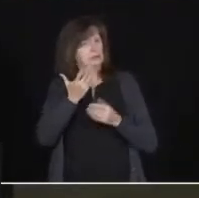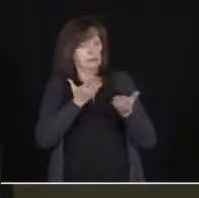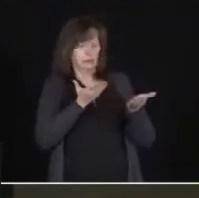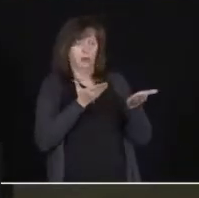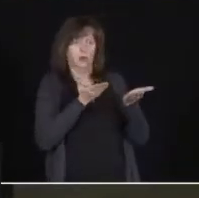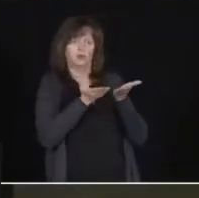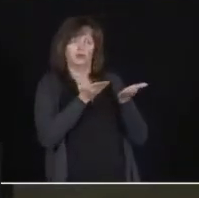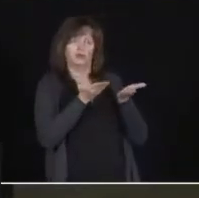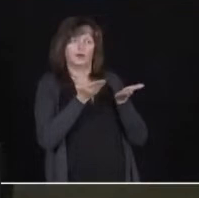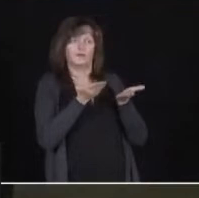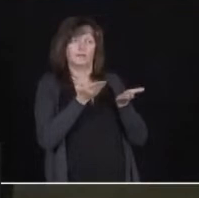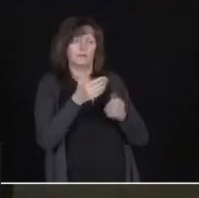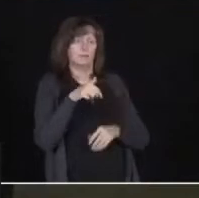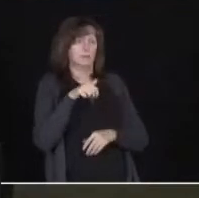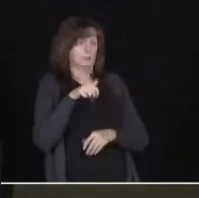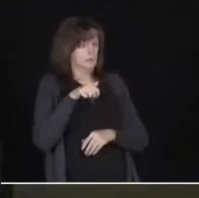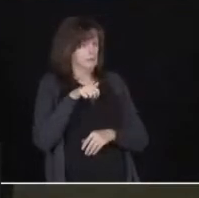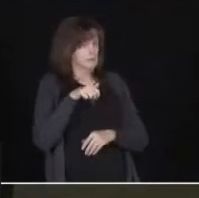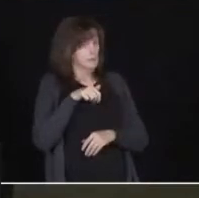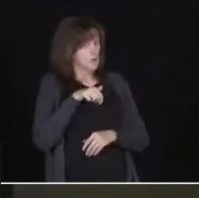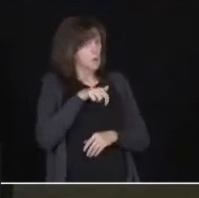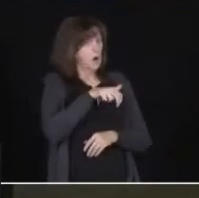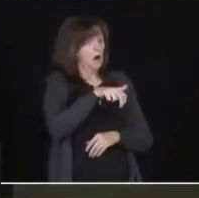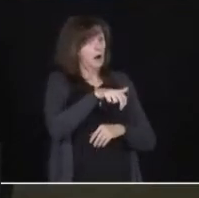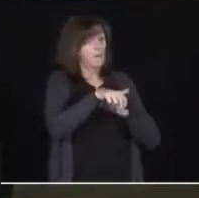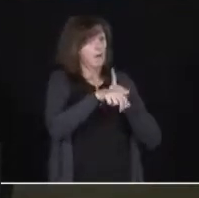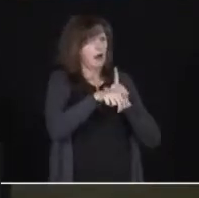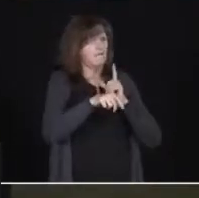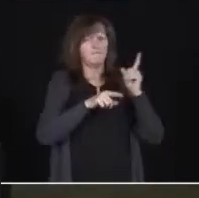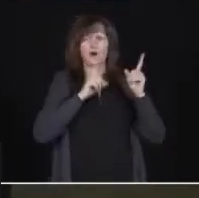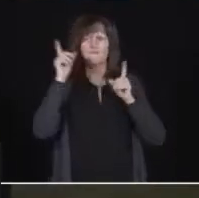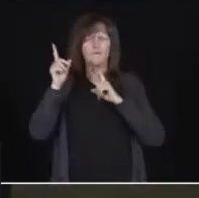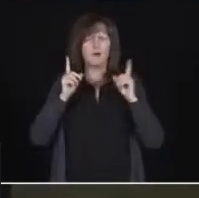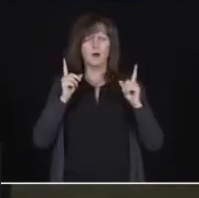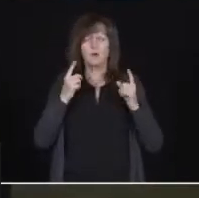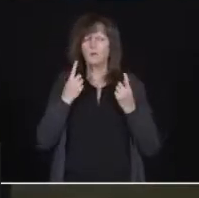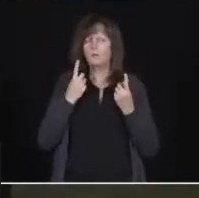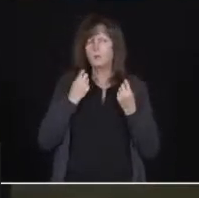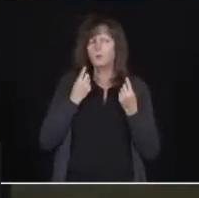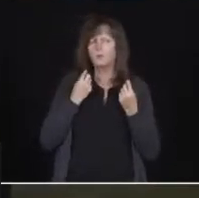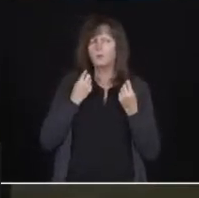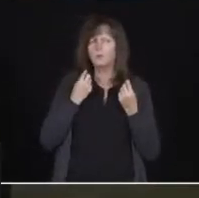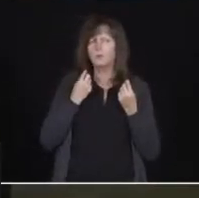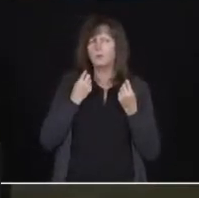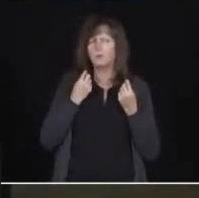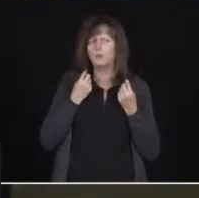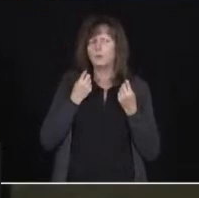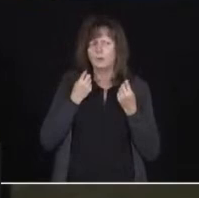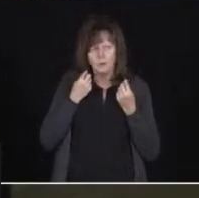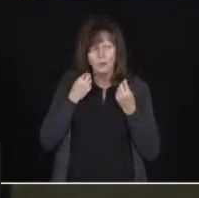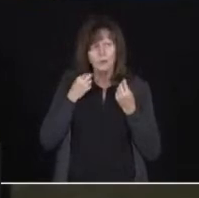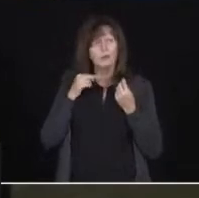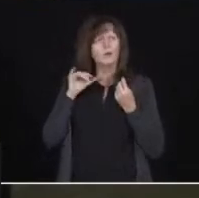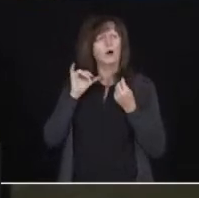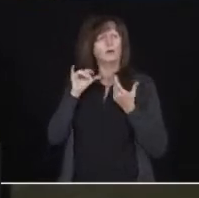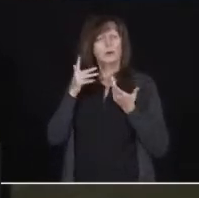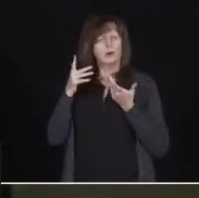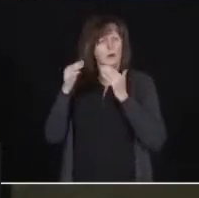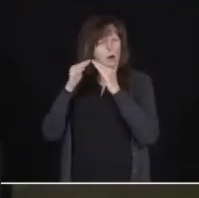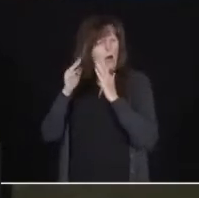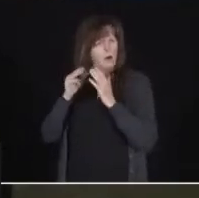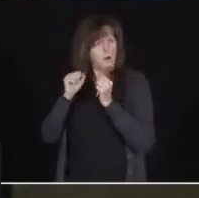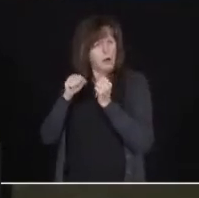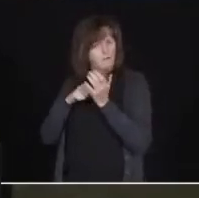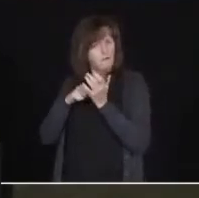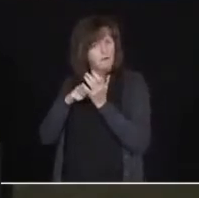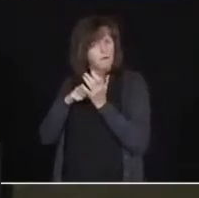to address other shared objectives like affordable housing. Since our government announced our intention to make